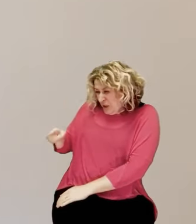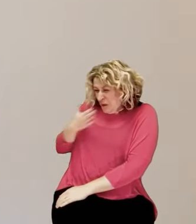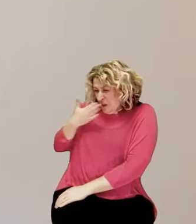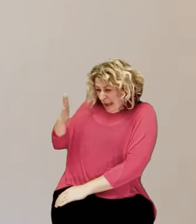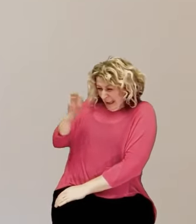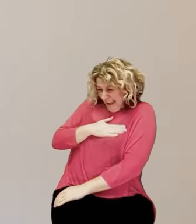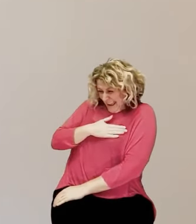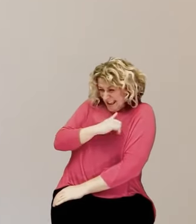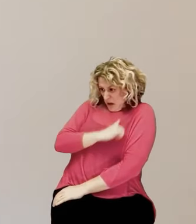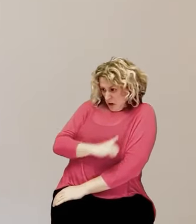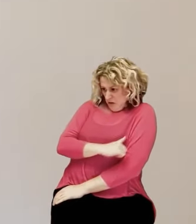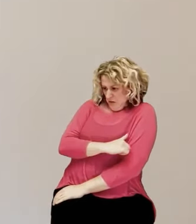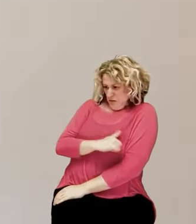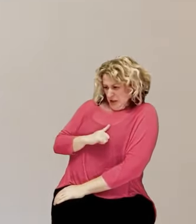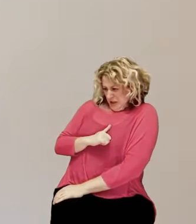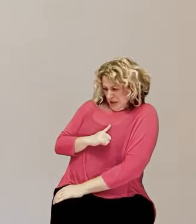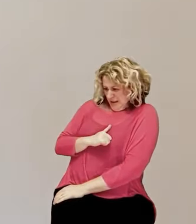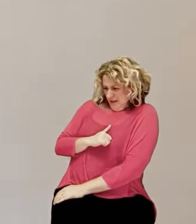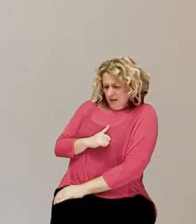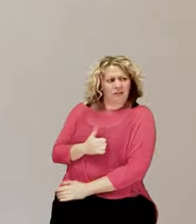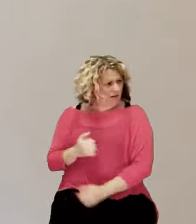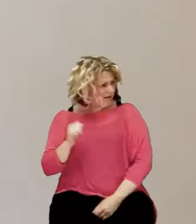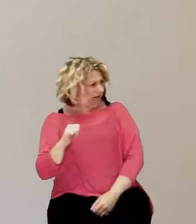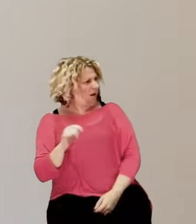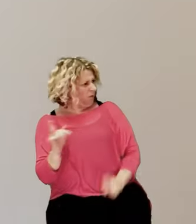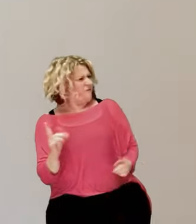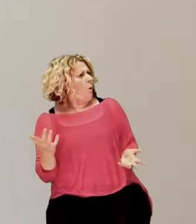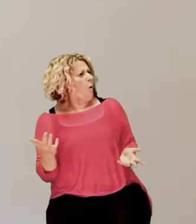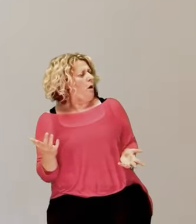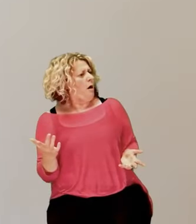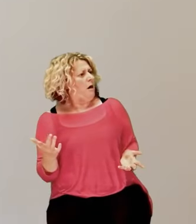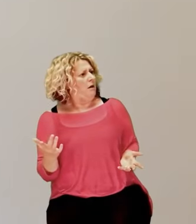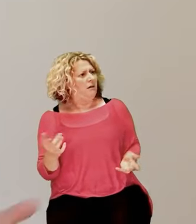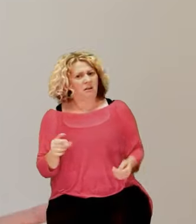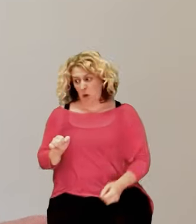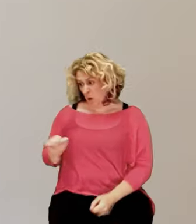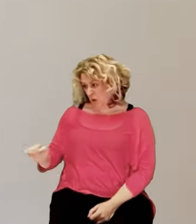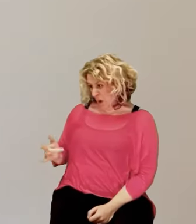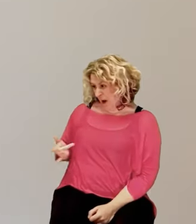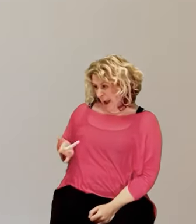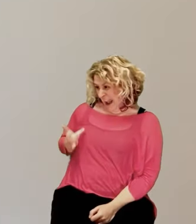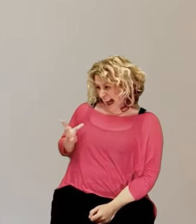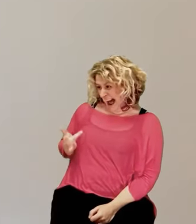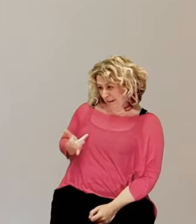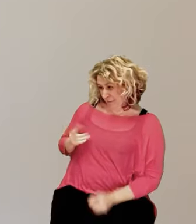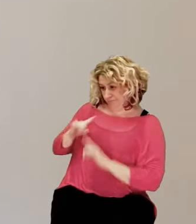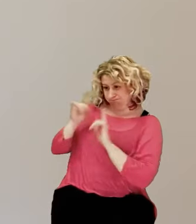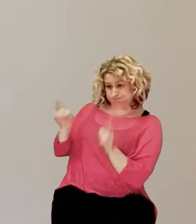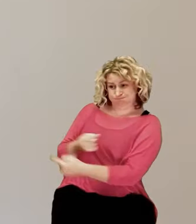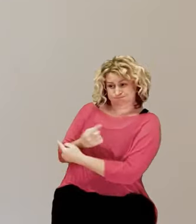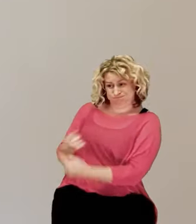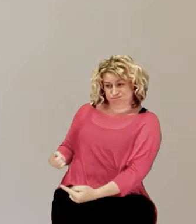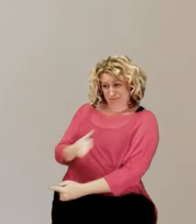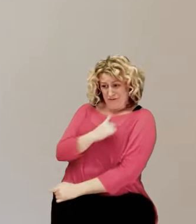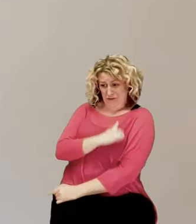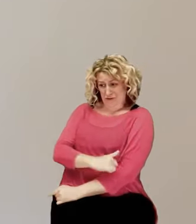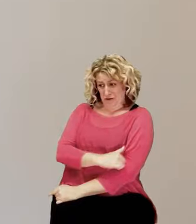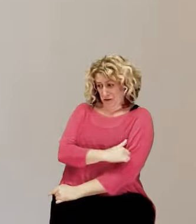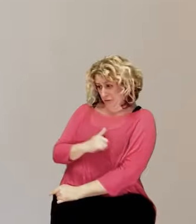why? What are you laughing for? And the person said, not the way you live. You can't be a Christian. He